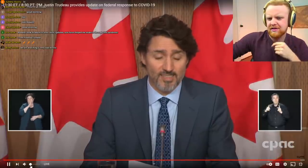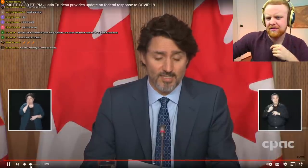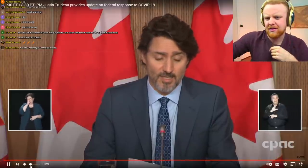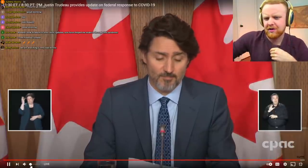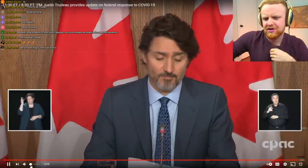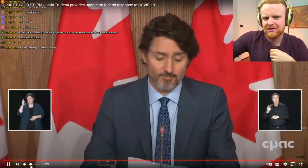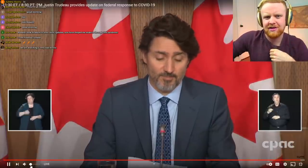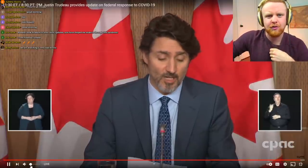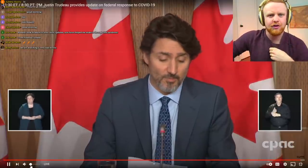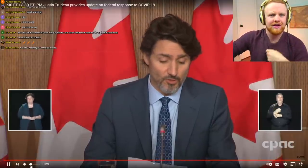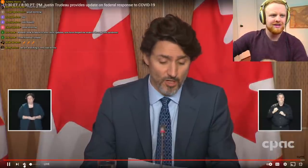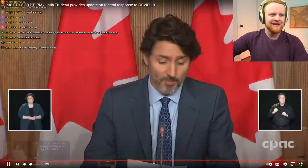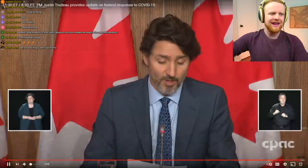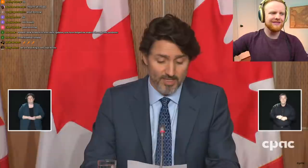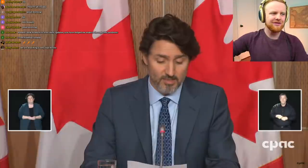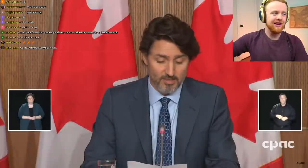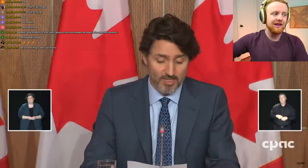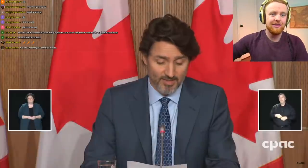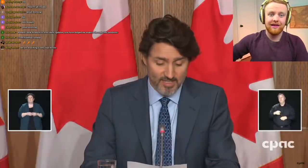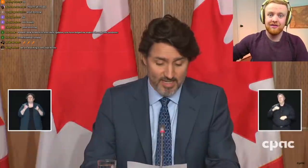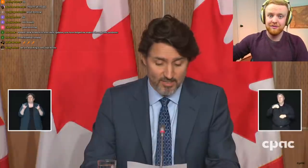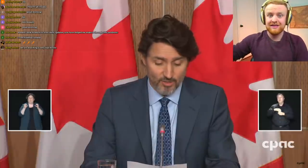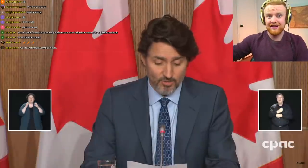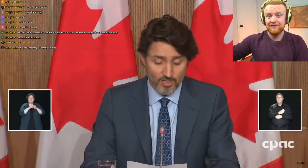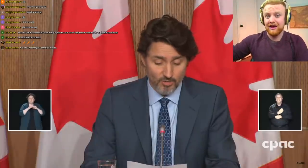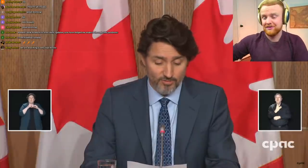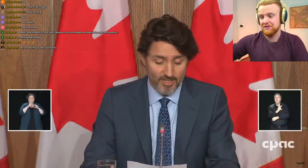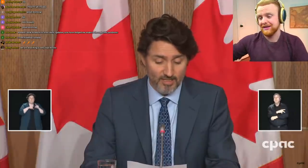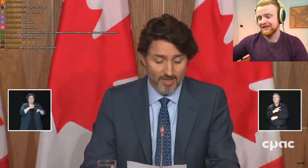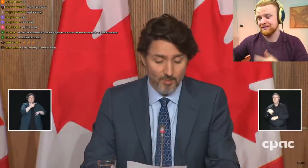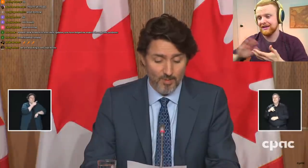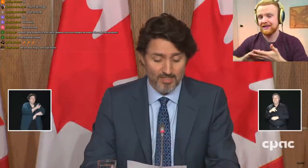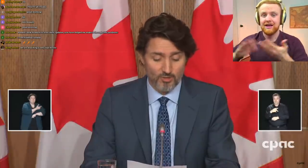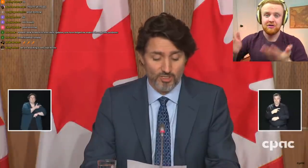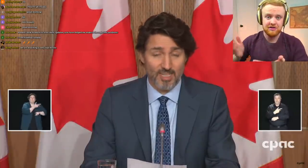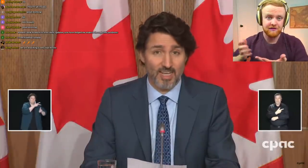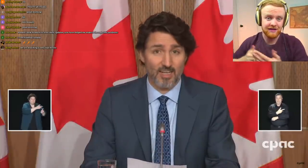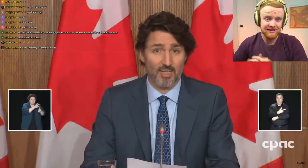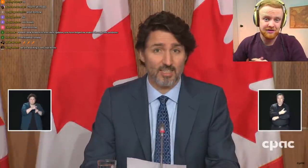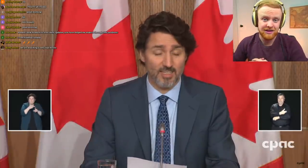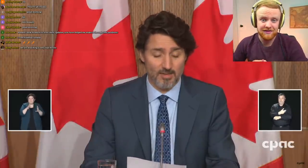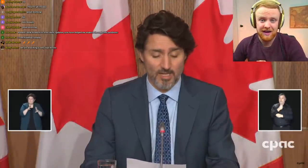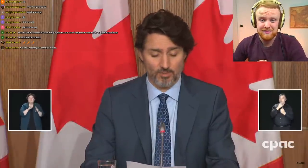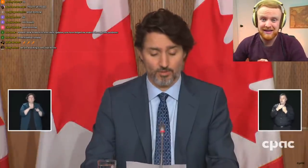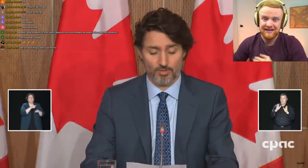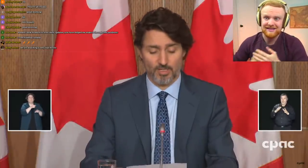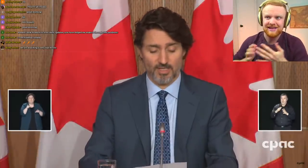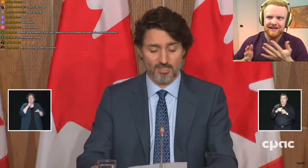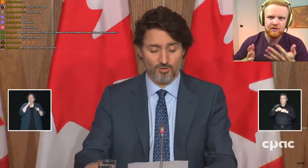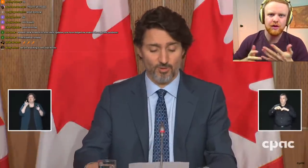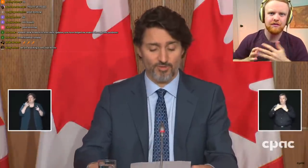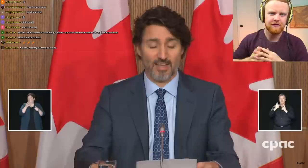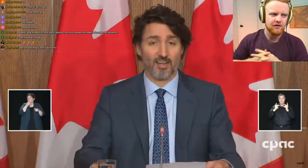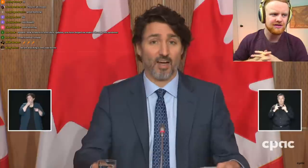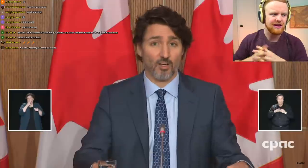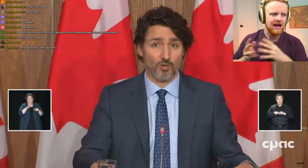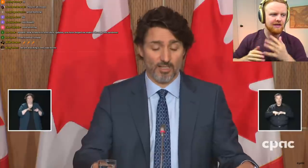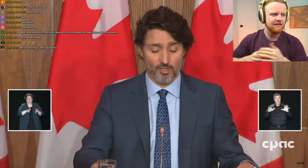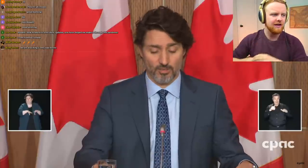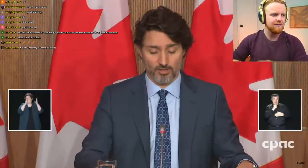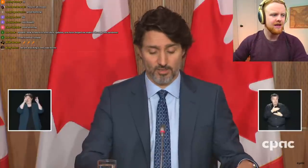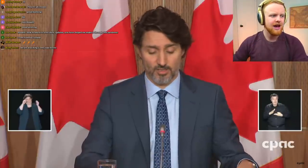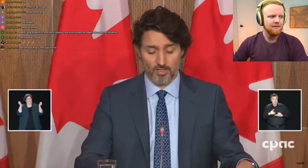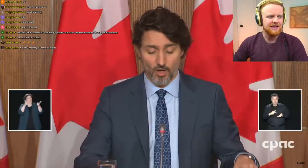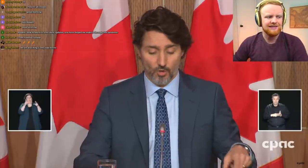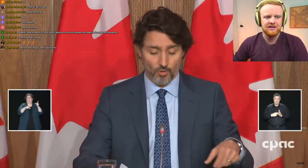So some of the questions that were looking to be answered, and the reason I'm live streaming this is because Chrystia Freeland's going to give an update, and this is likely one of the first